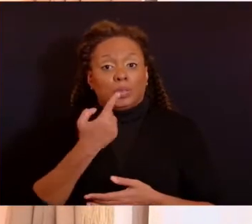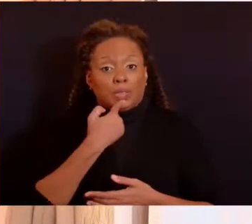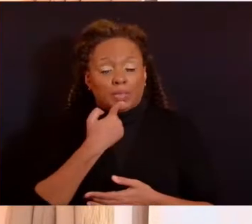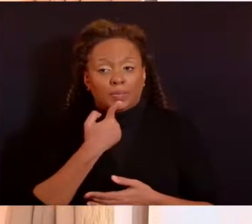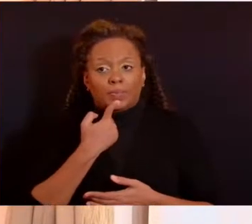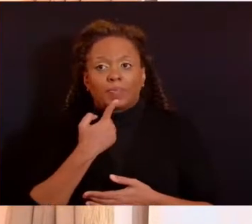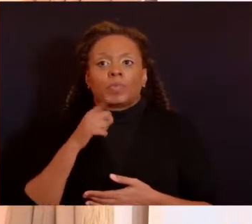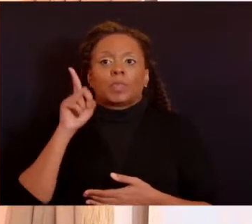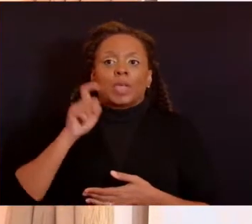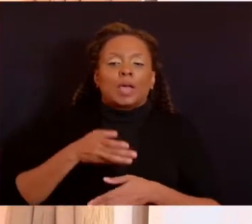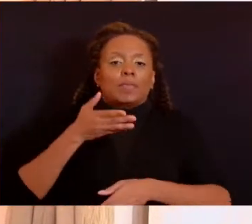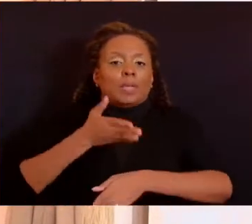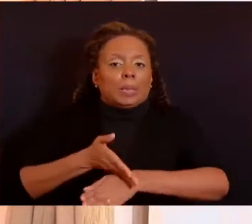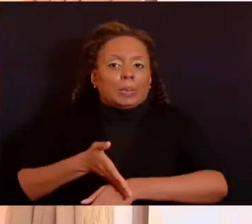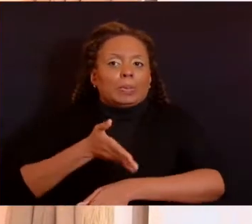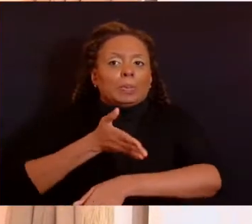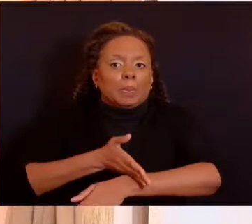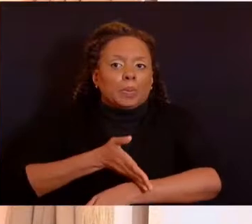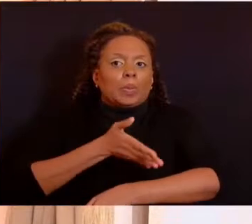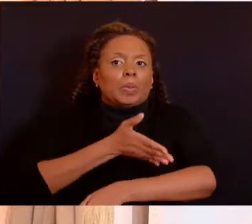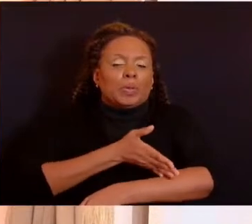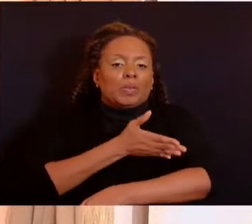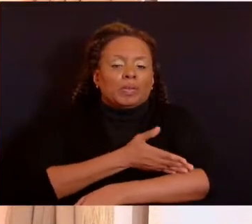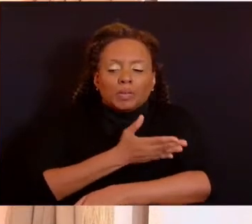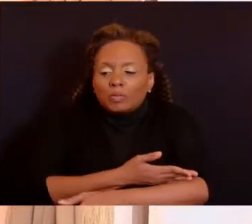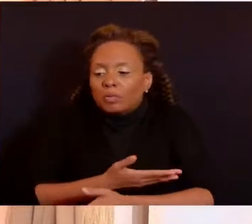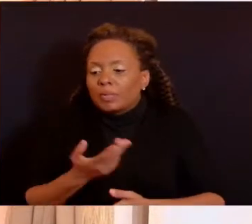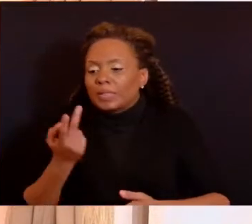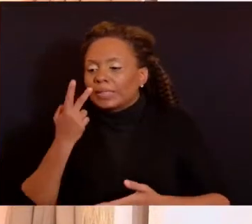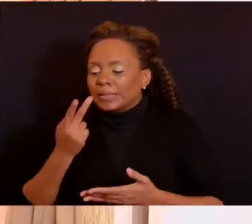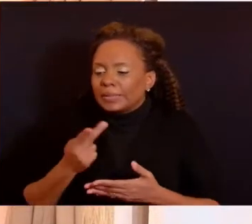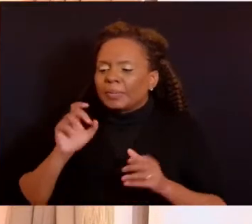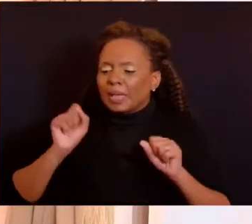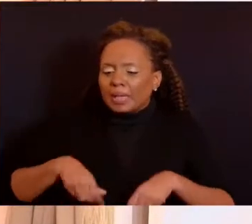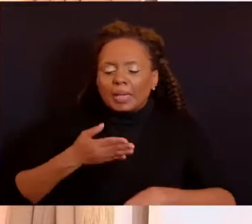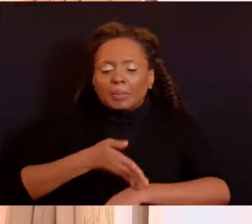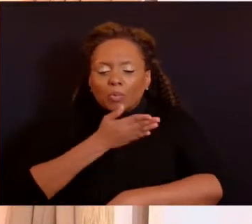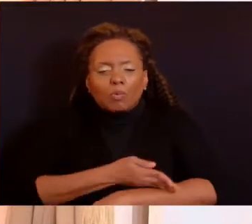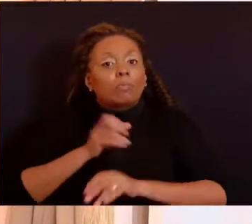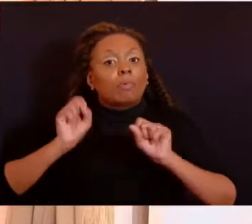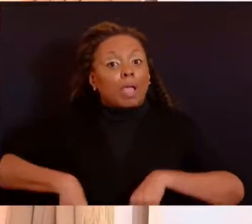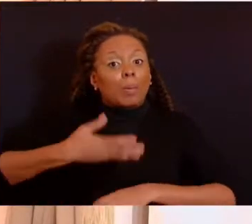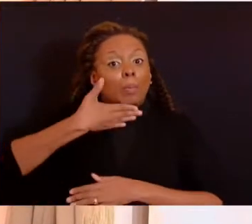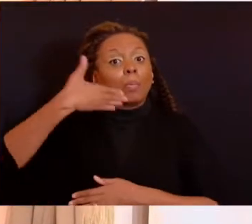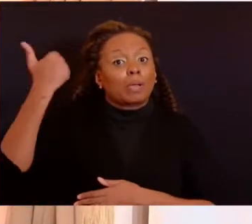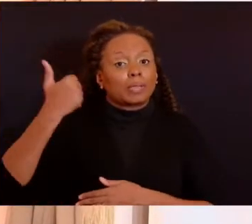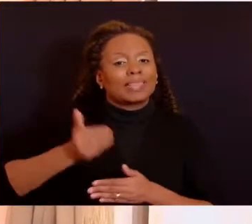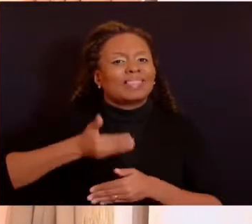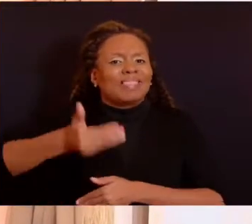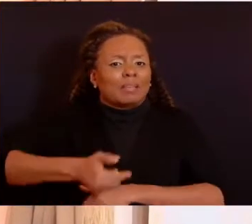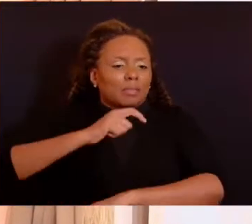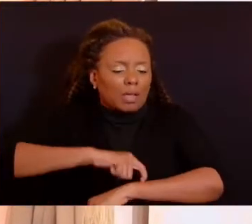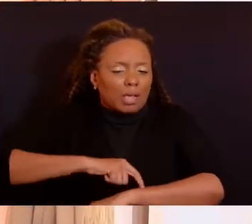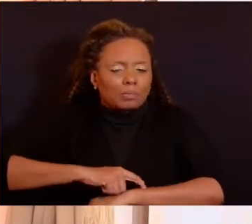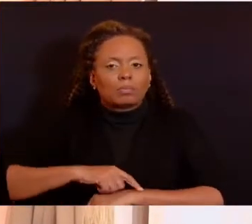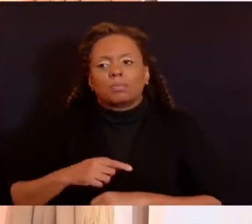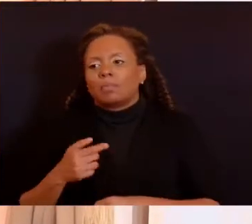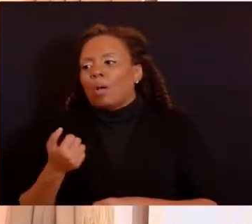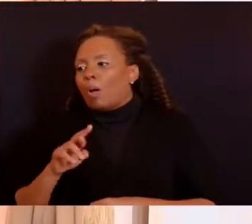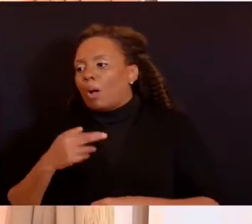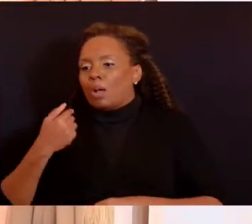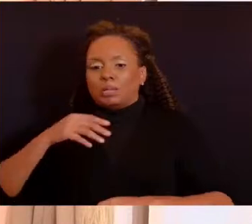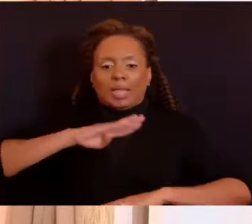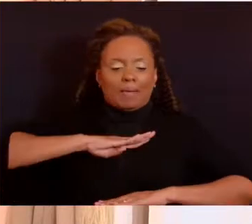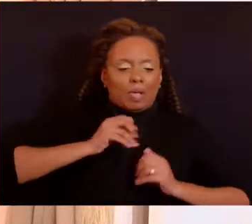to go and sharpen the pencil again and say, look, we feel we can do better here, we feel we can do better there, we are satisfied with